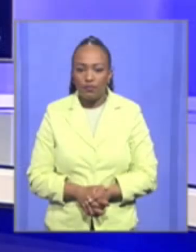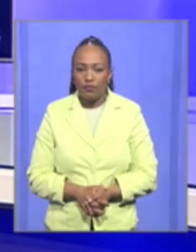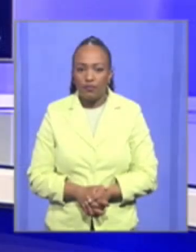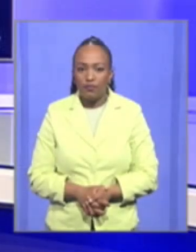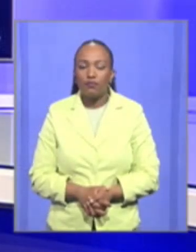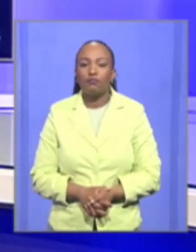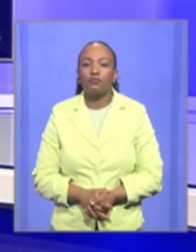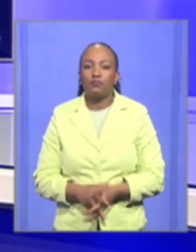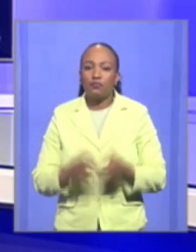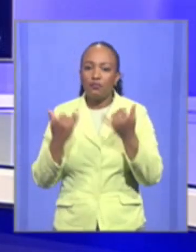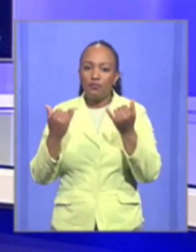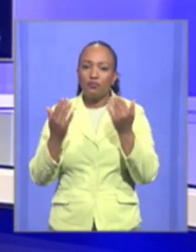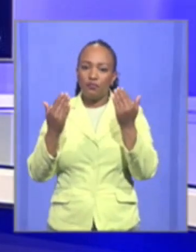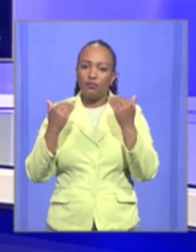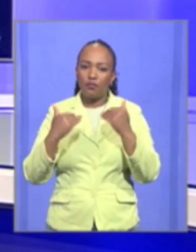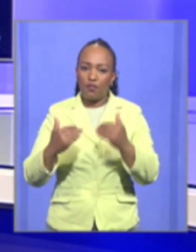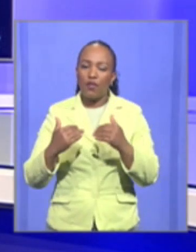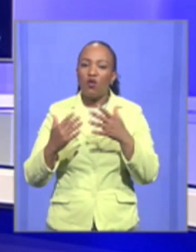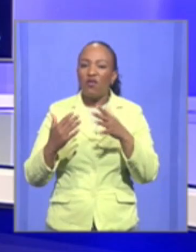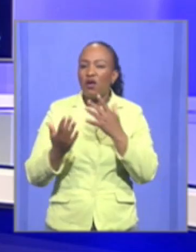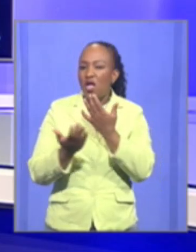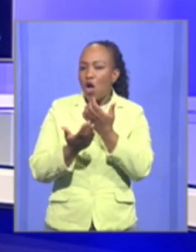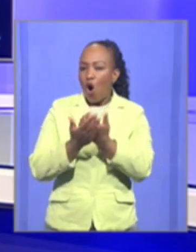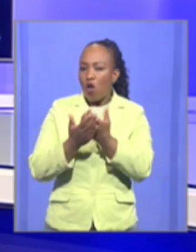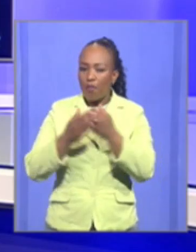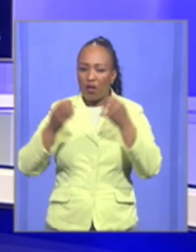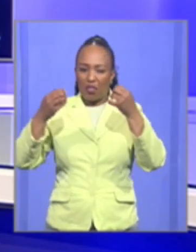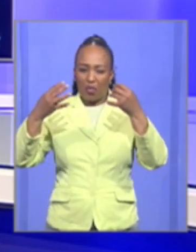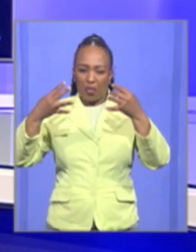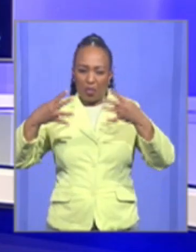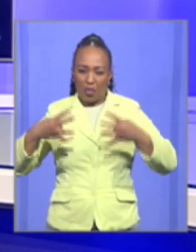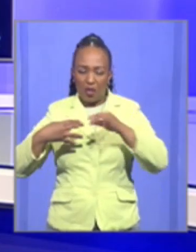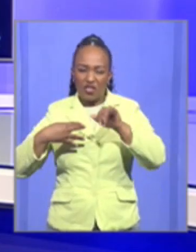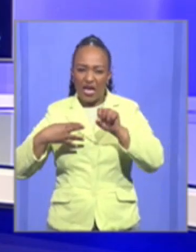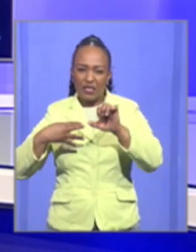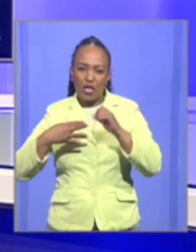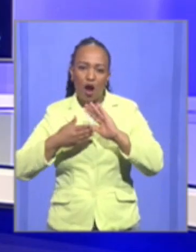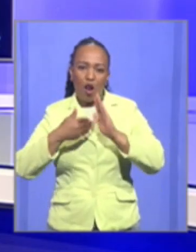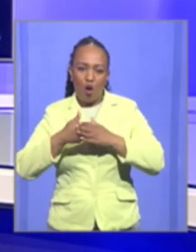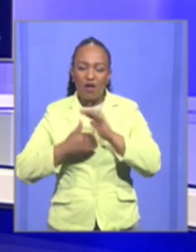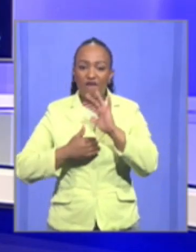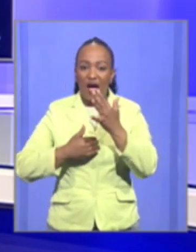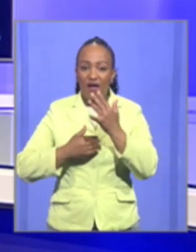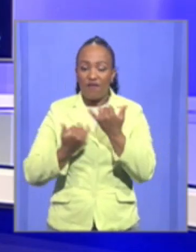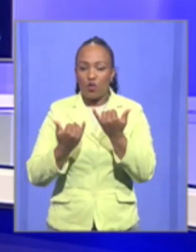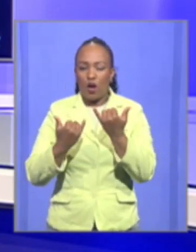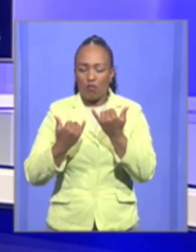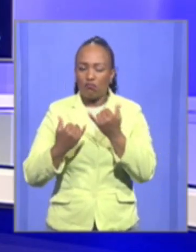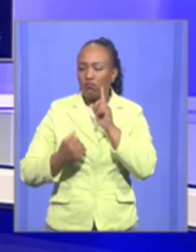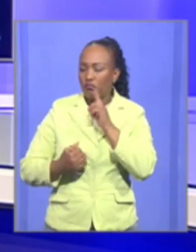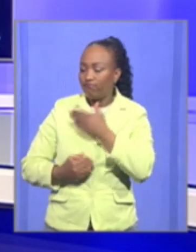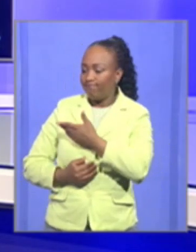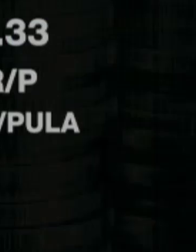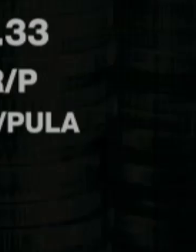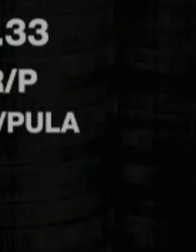Bjale a re boneng ka boripana gore mebaraka e be eme bjang ge JSE e tswelela pijana ka iri ya bohlano.